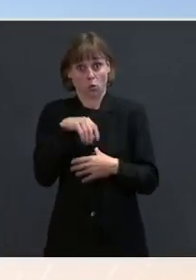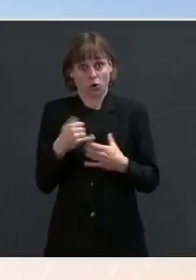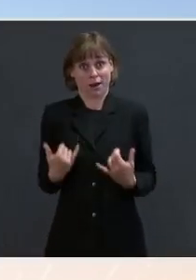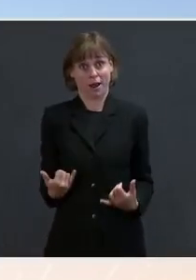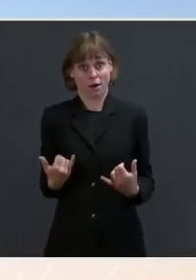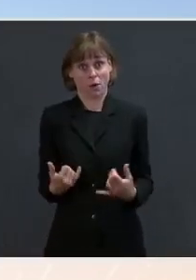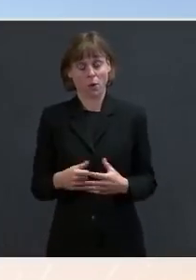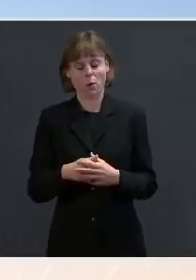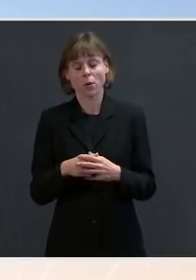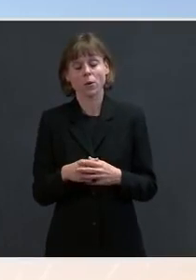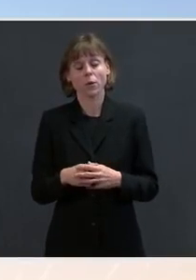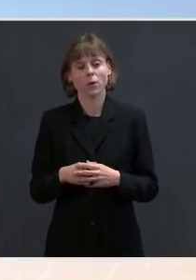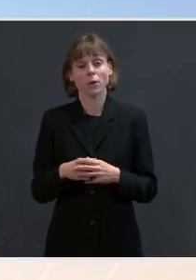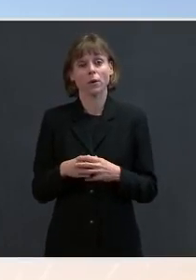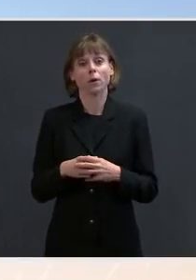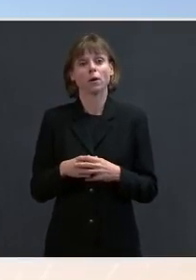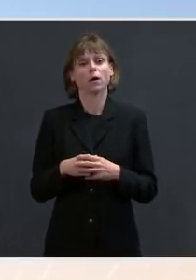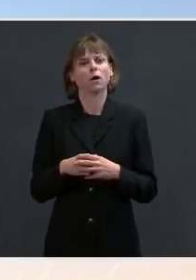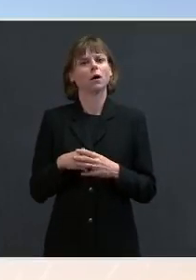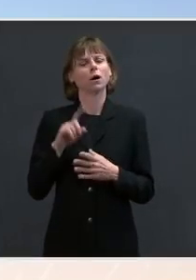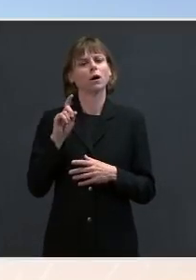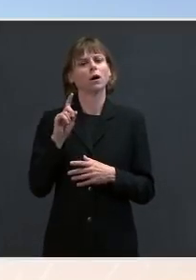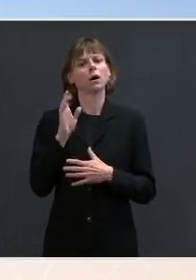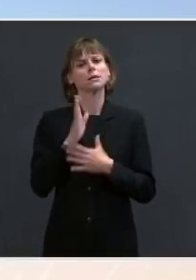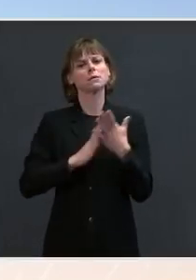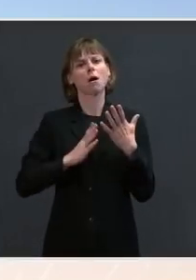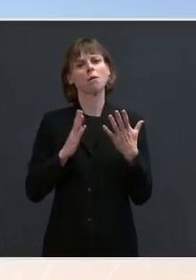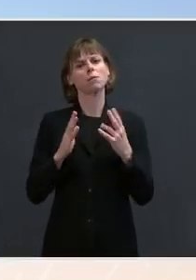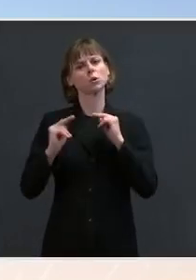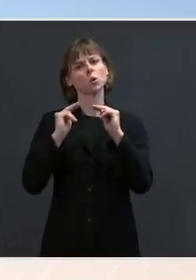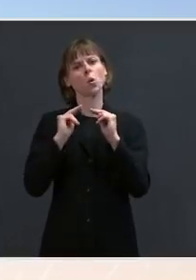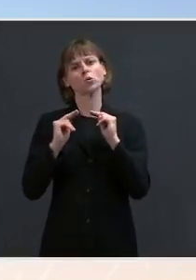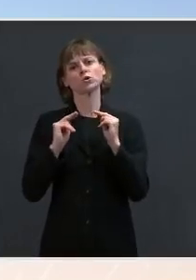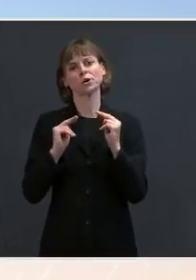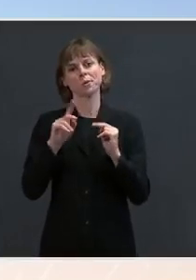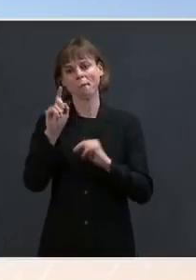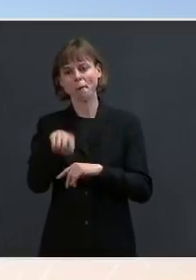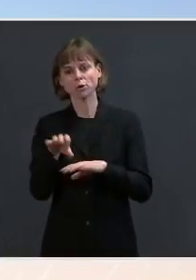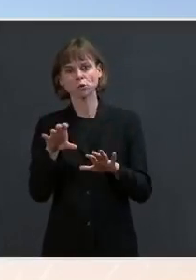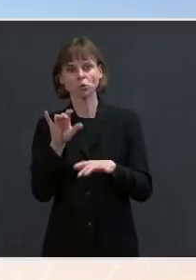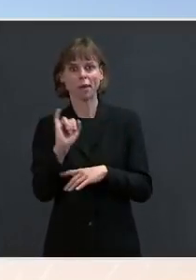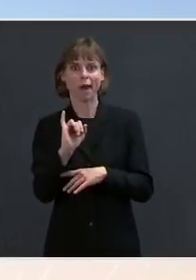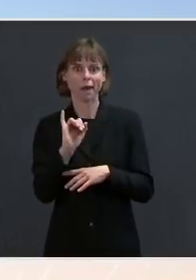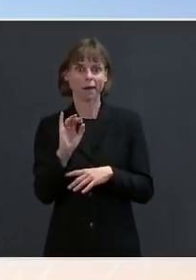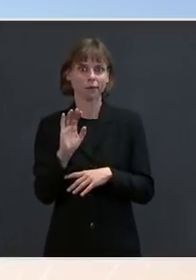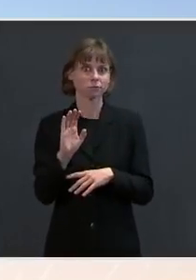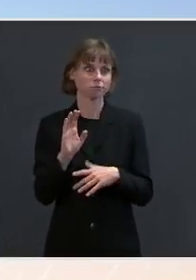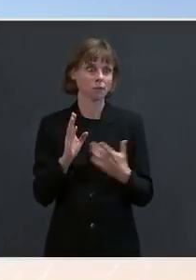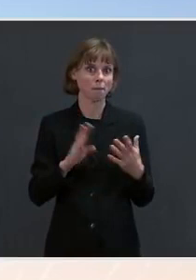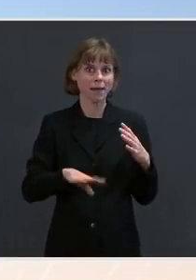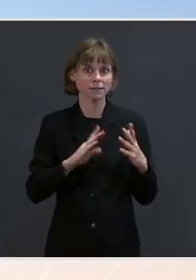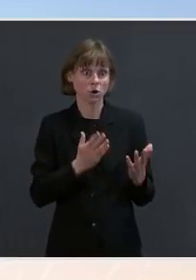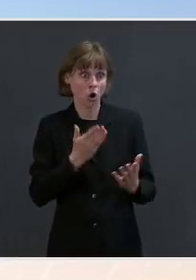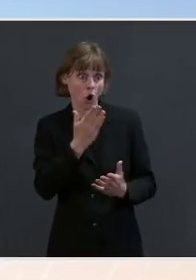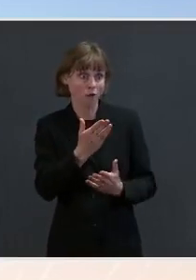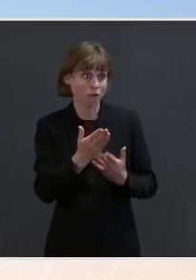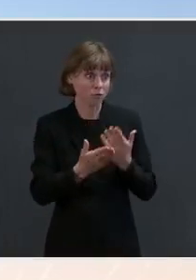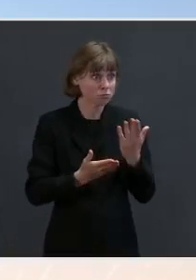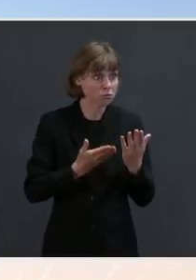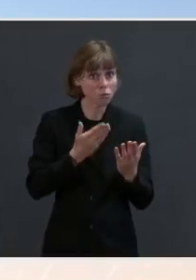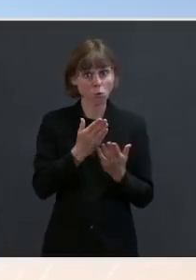Is there some sort of negotiation that you have to do where you basically start to offer proposals as part of, say, the infrastructure